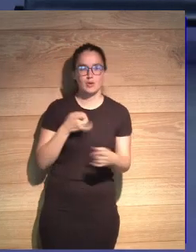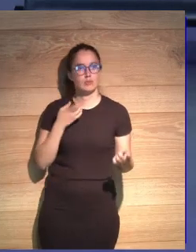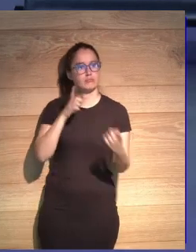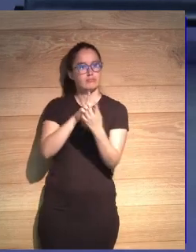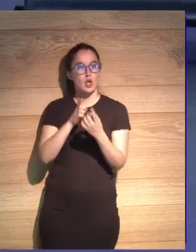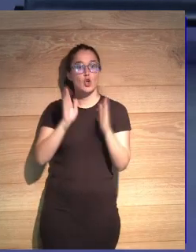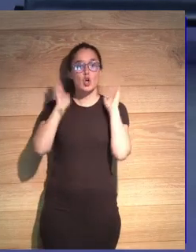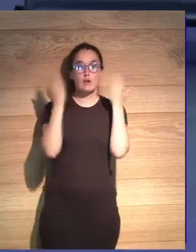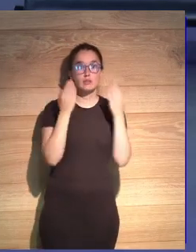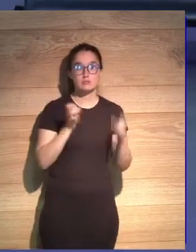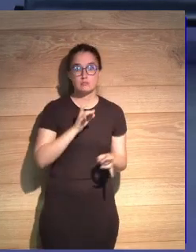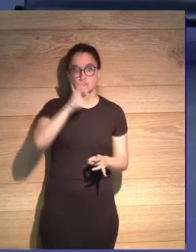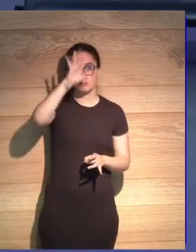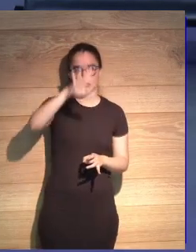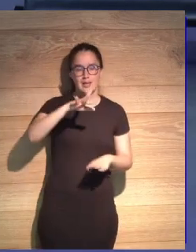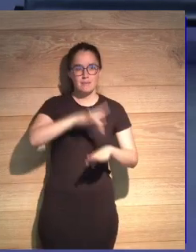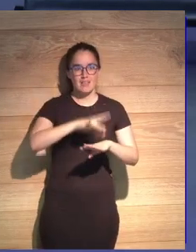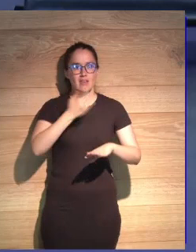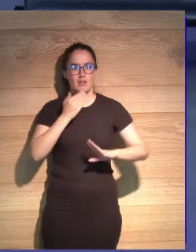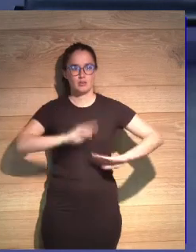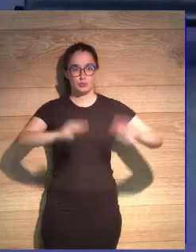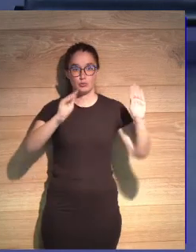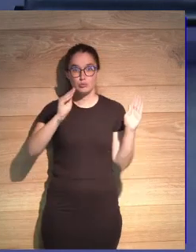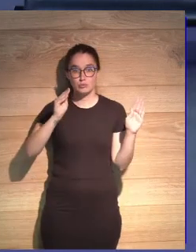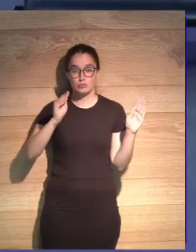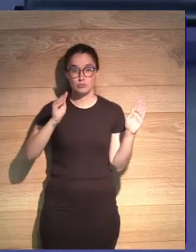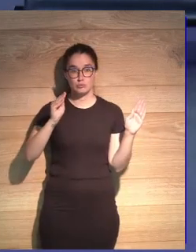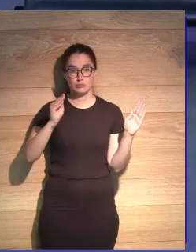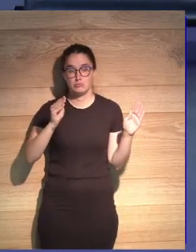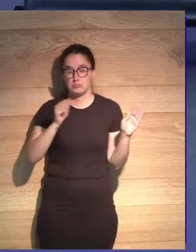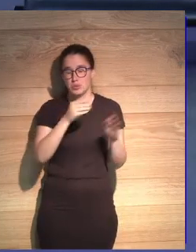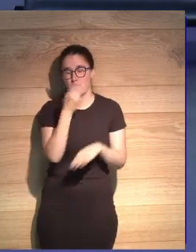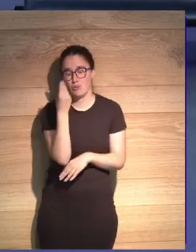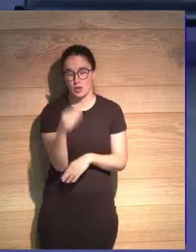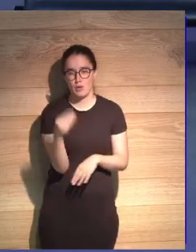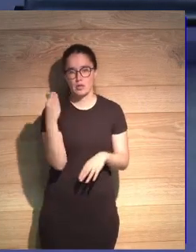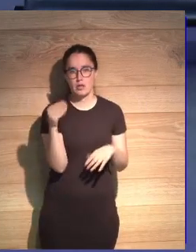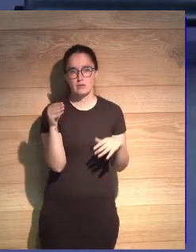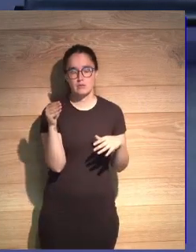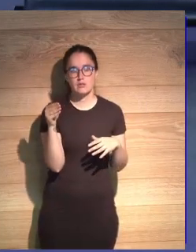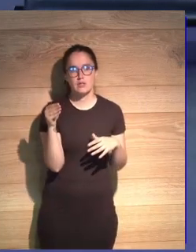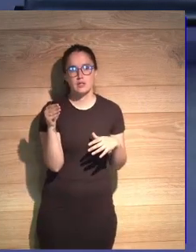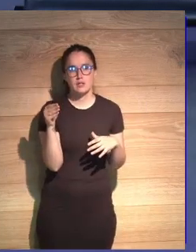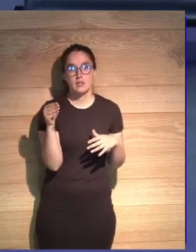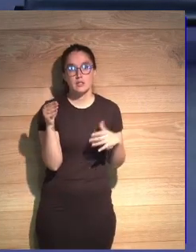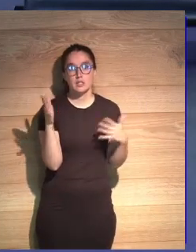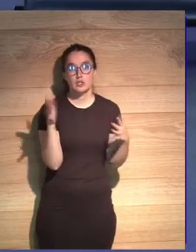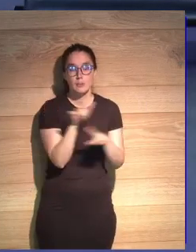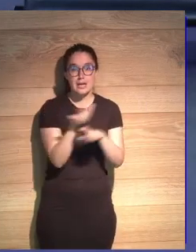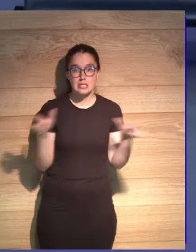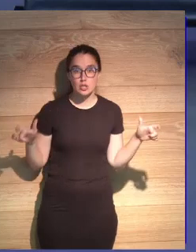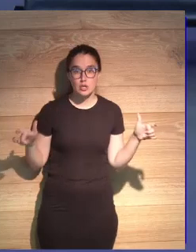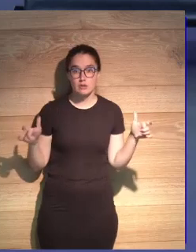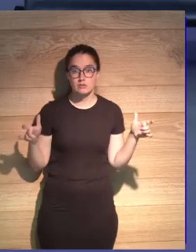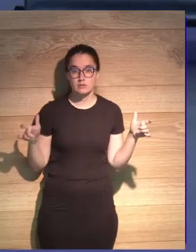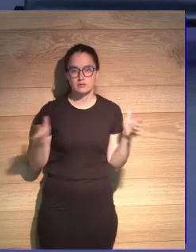fans of technology, and I am every day amazed by the age of the physicians